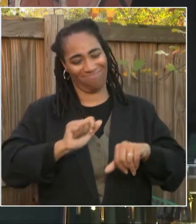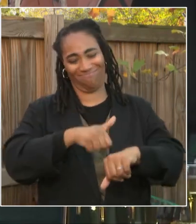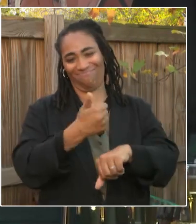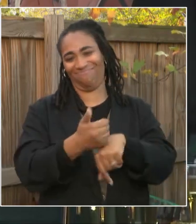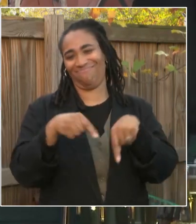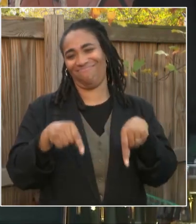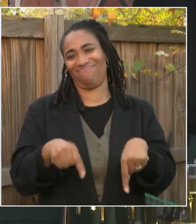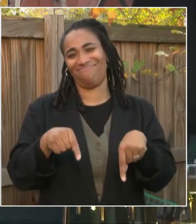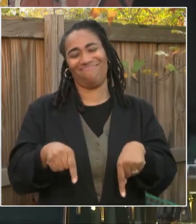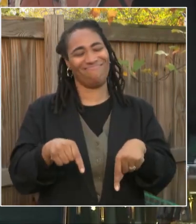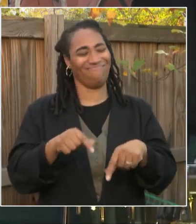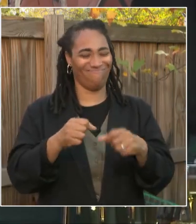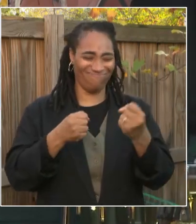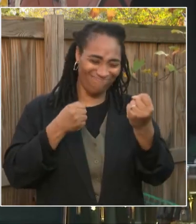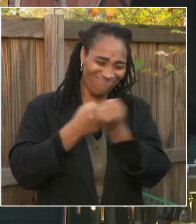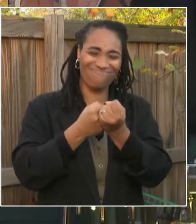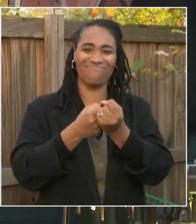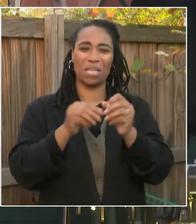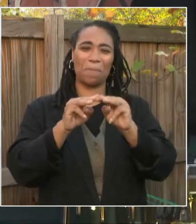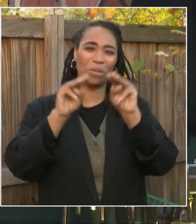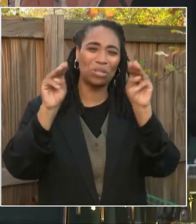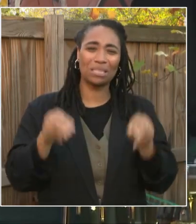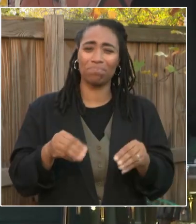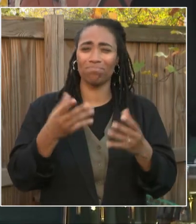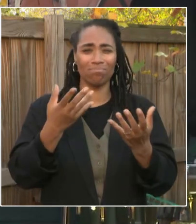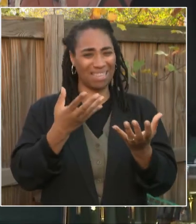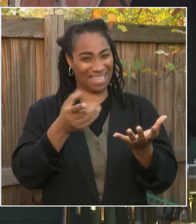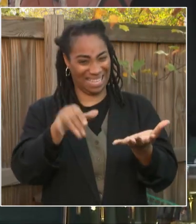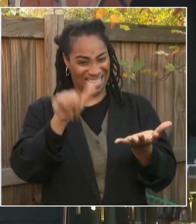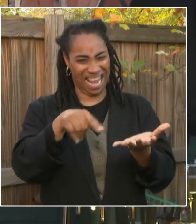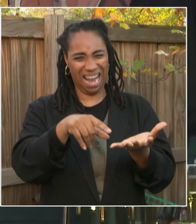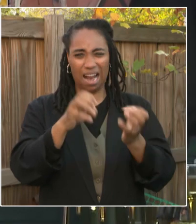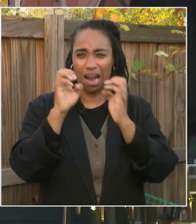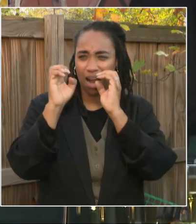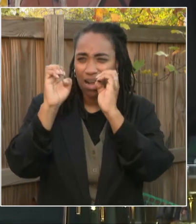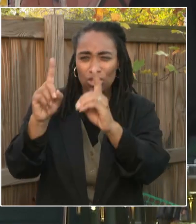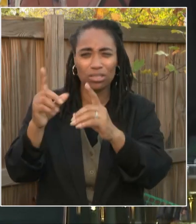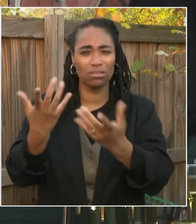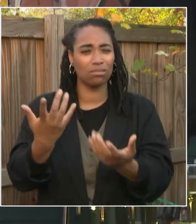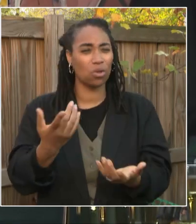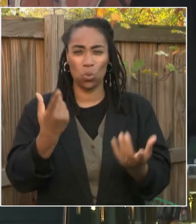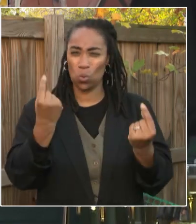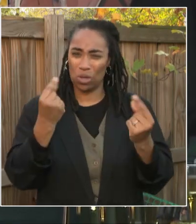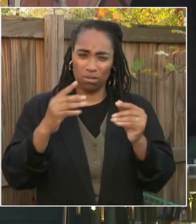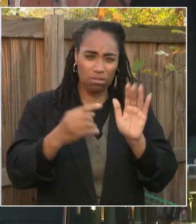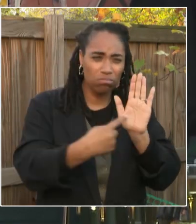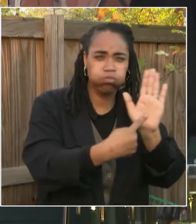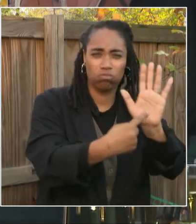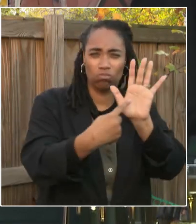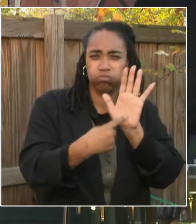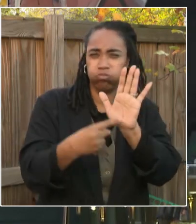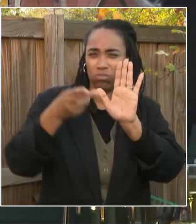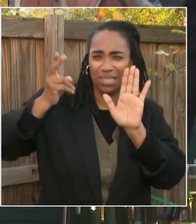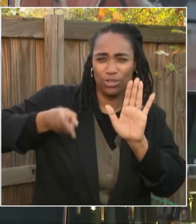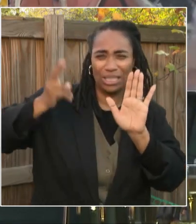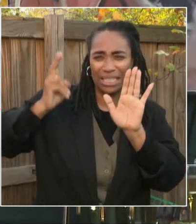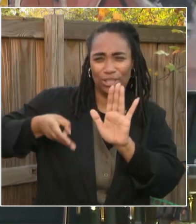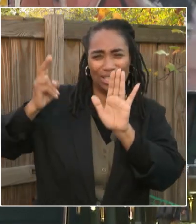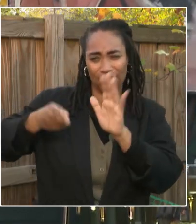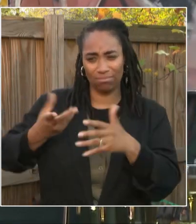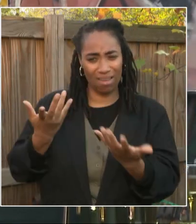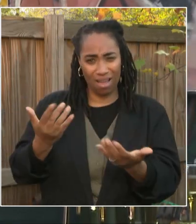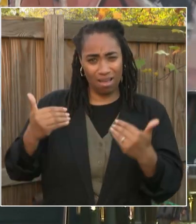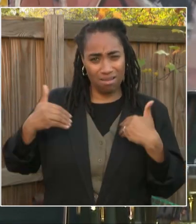to educating our young people and educating the next generation of musicians. Where is the